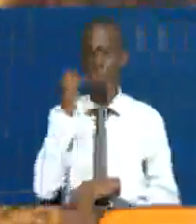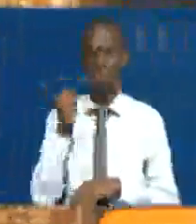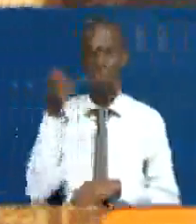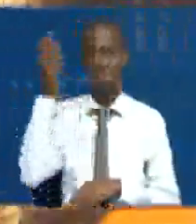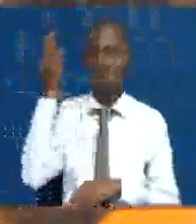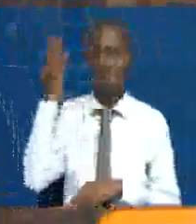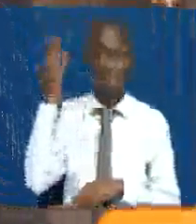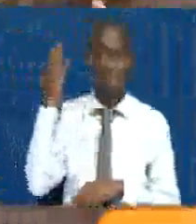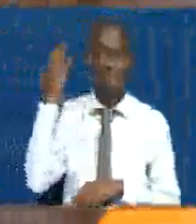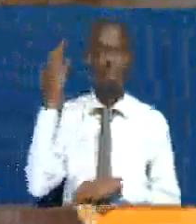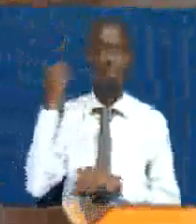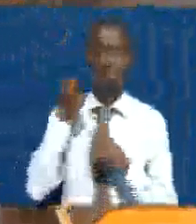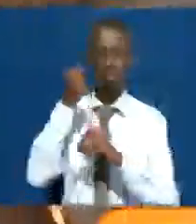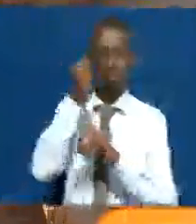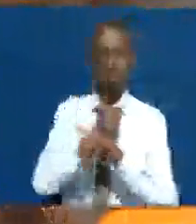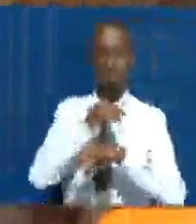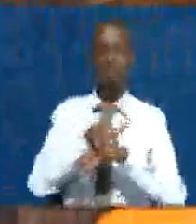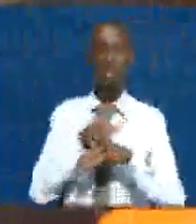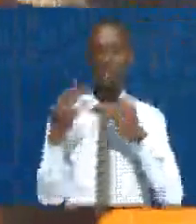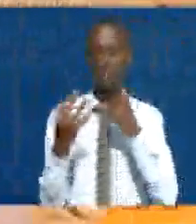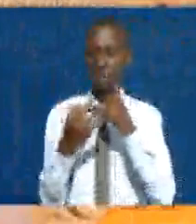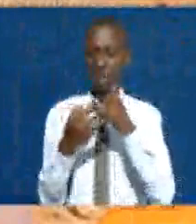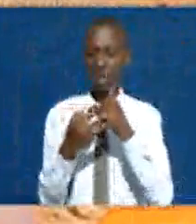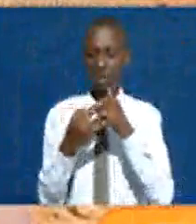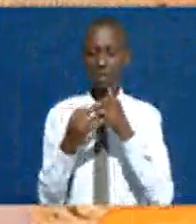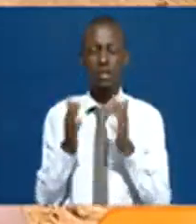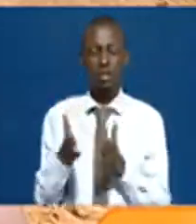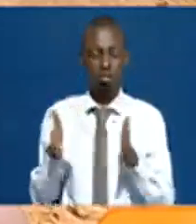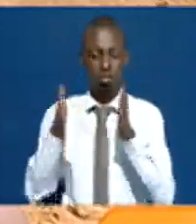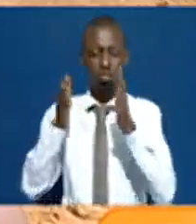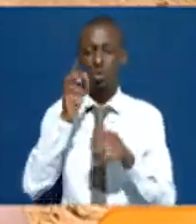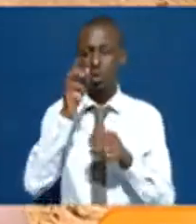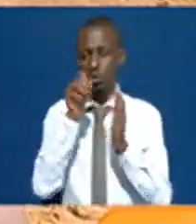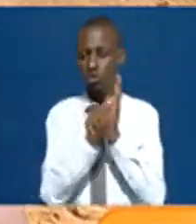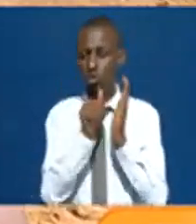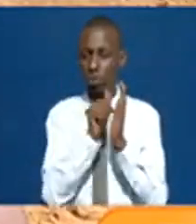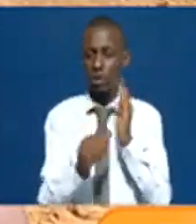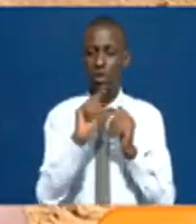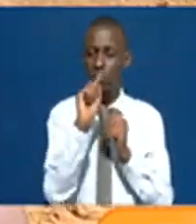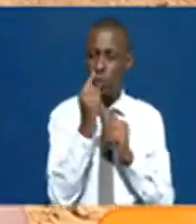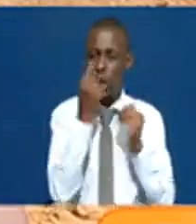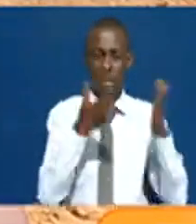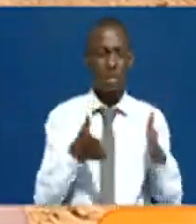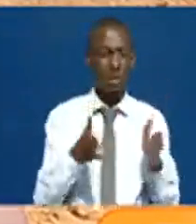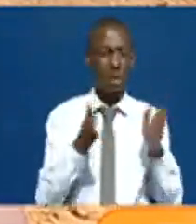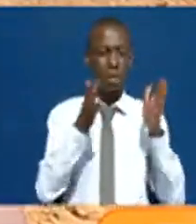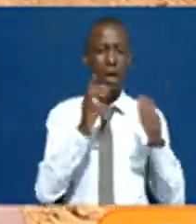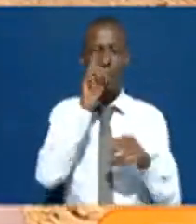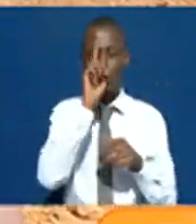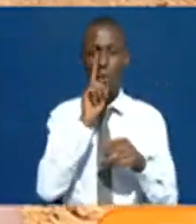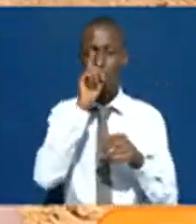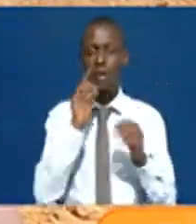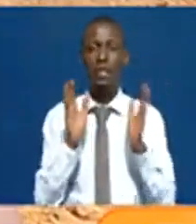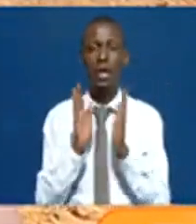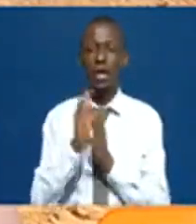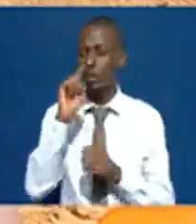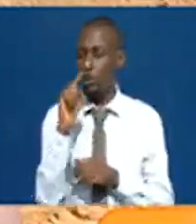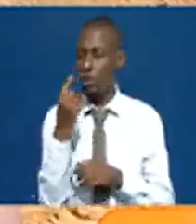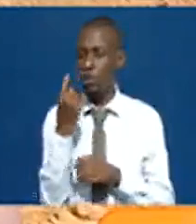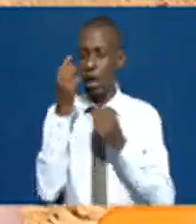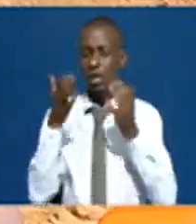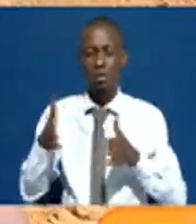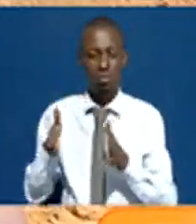season, nilipata ngunia nane za mahindi, ngunia moja ya maharagwe, ngunia moja ya